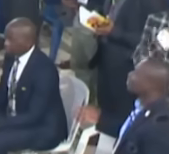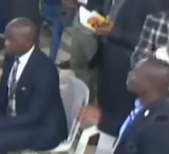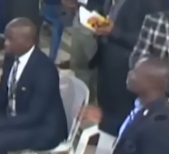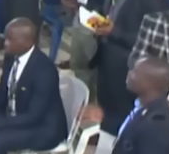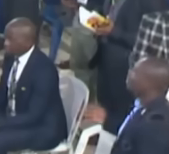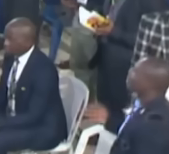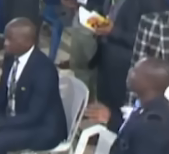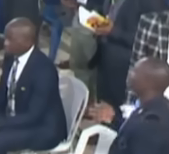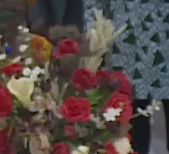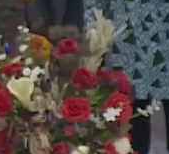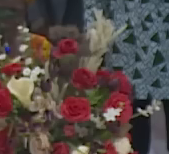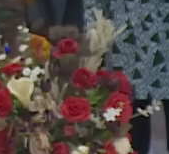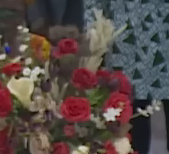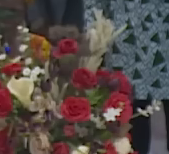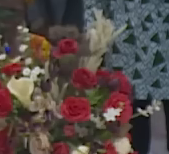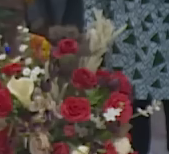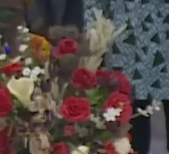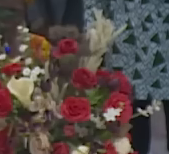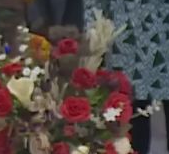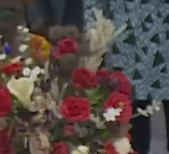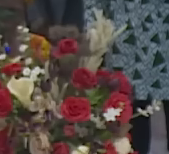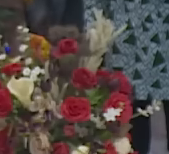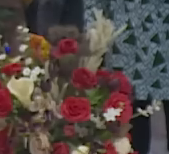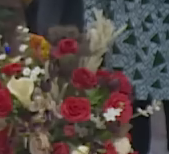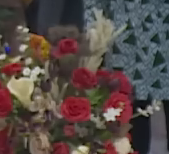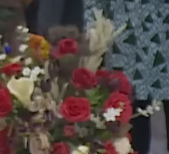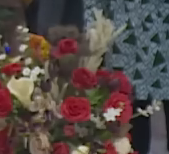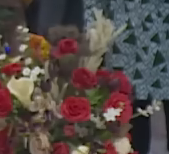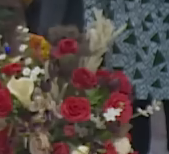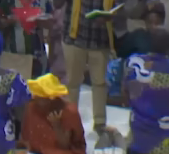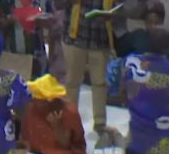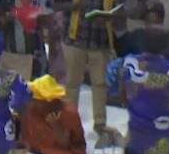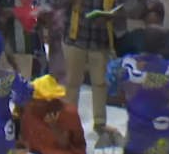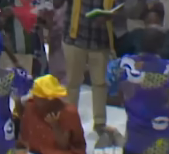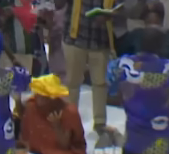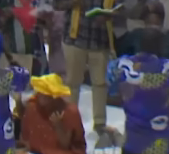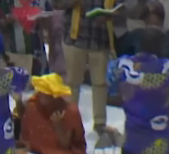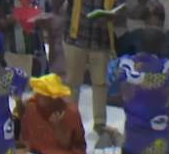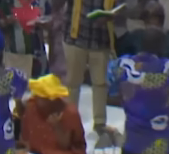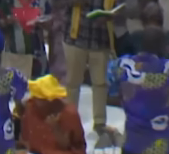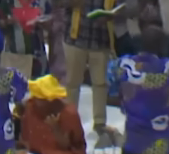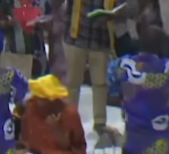já Ọlọ́run kulẹ̀. In Jesus' mighty name we have prayed.